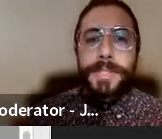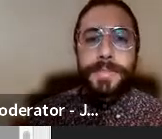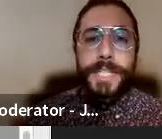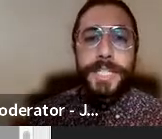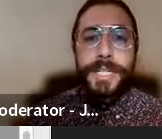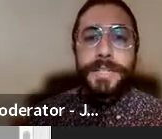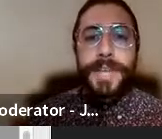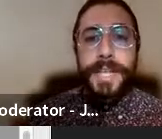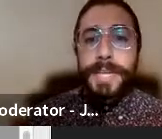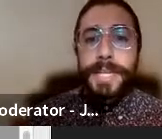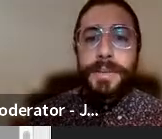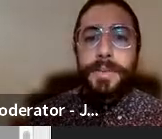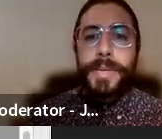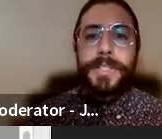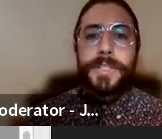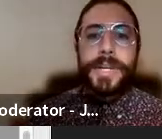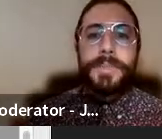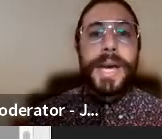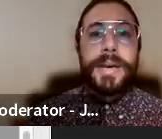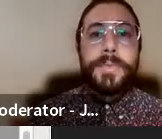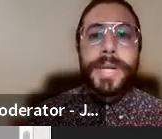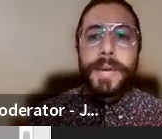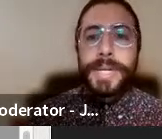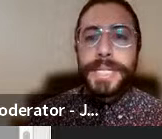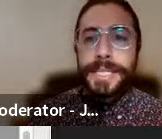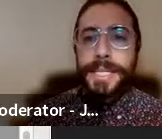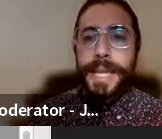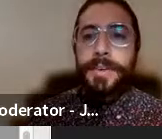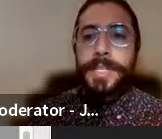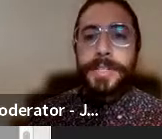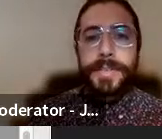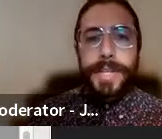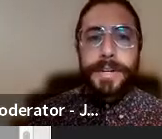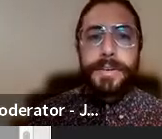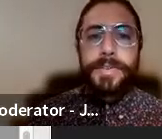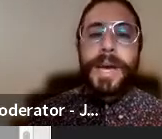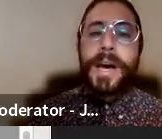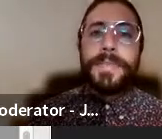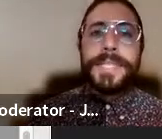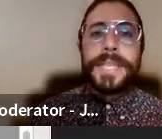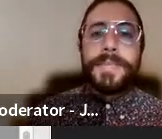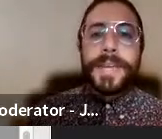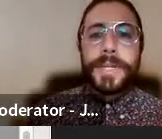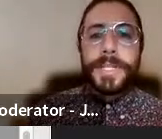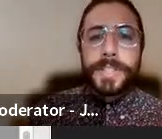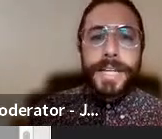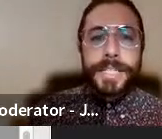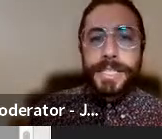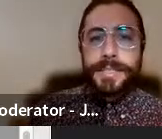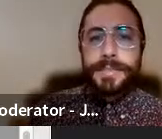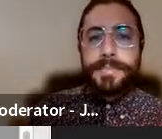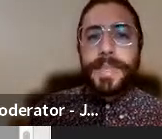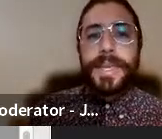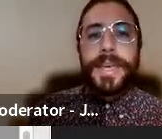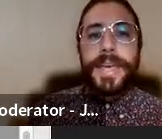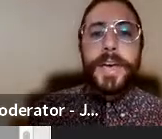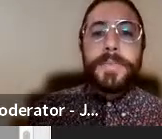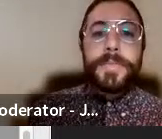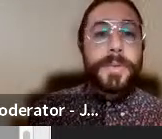of Housing Preservation and Development, we are joined by Renee Widdison and Chris Servideo from the Office of Neighborhood